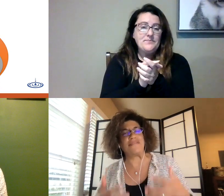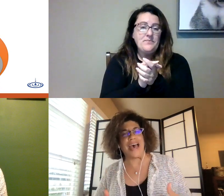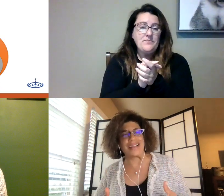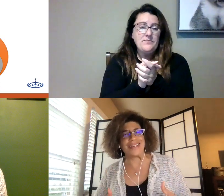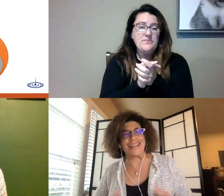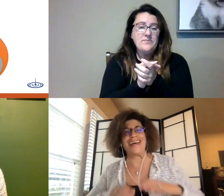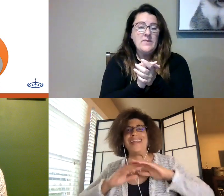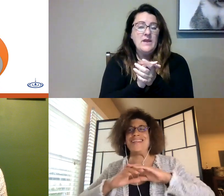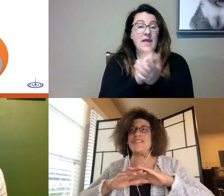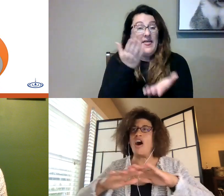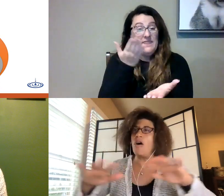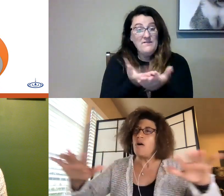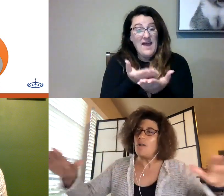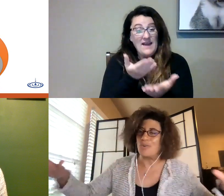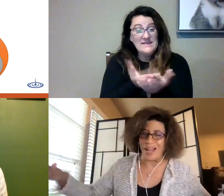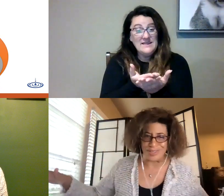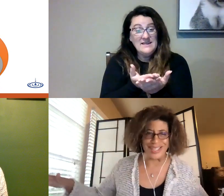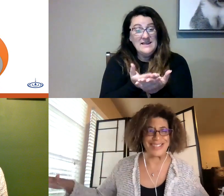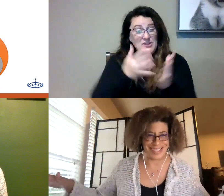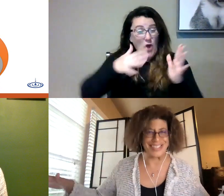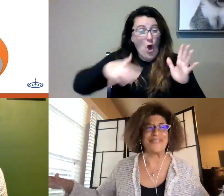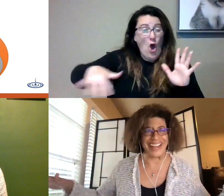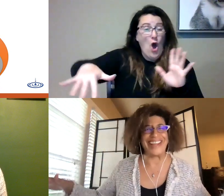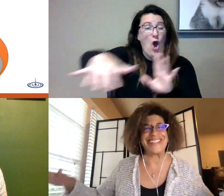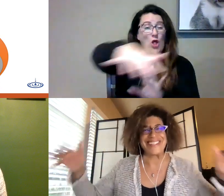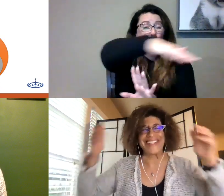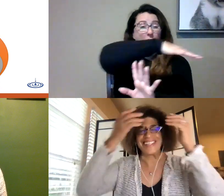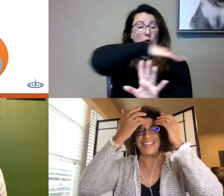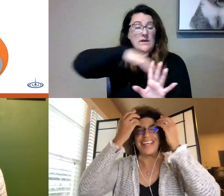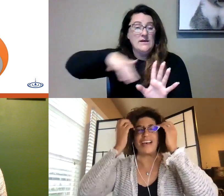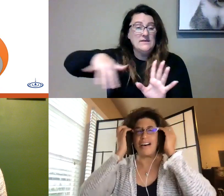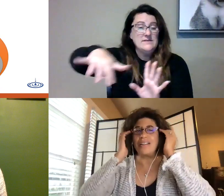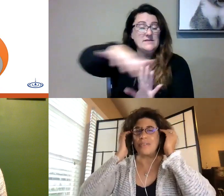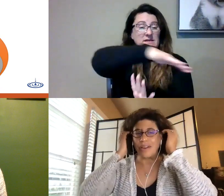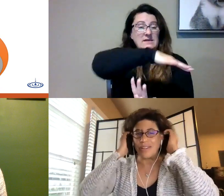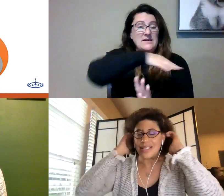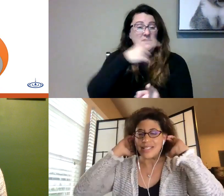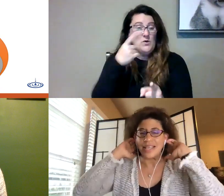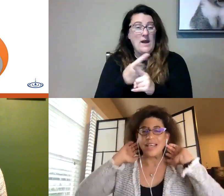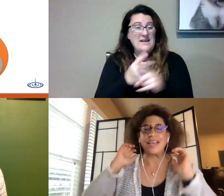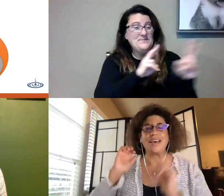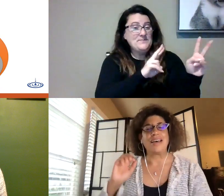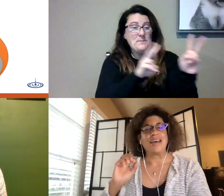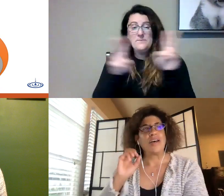given the fact that it is all around us, right? It's all around us.